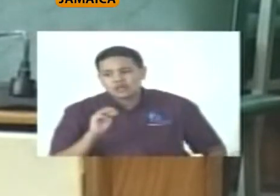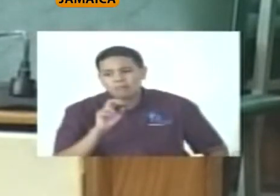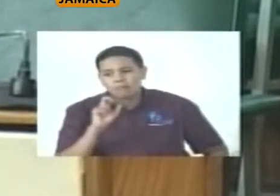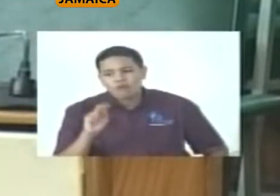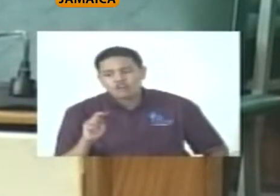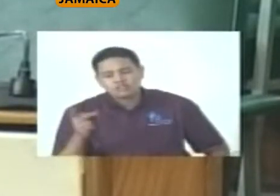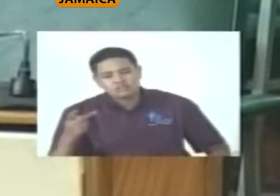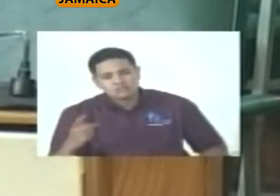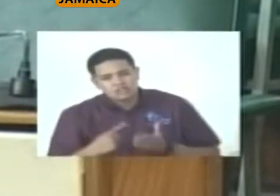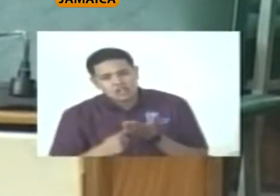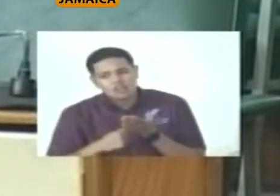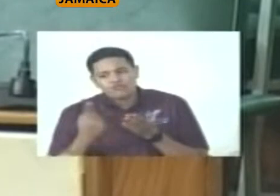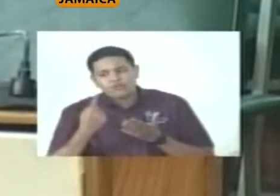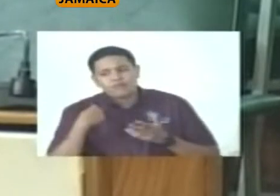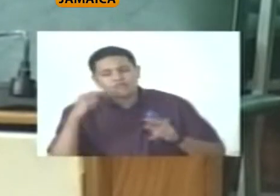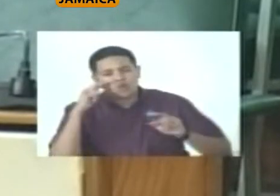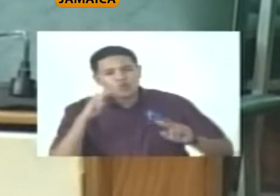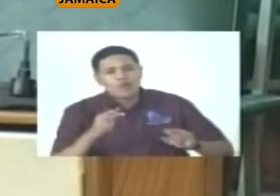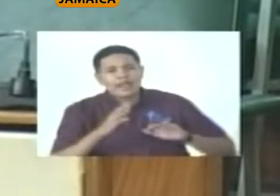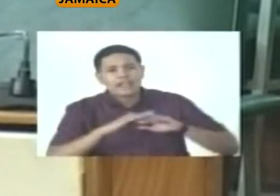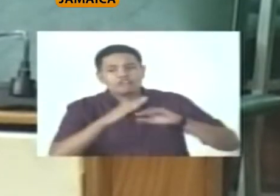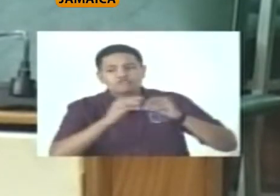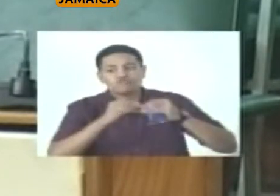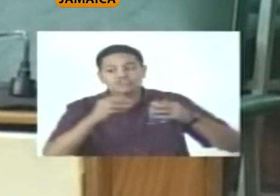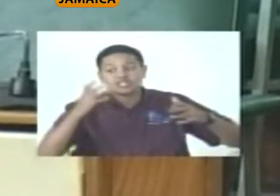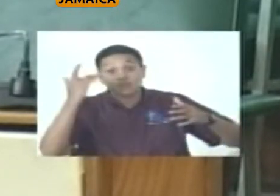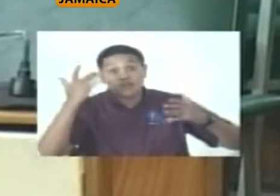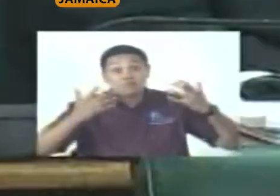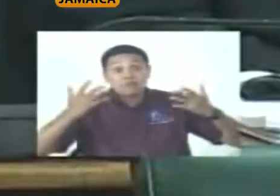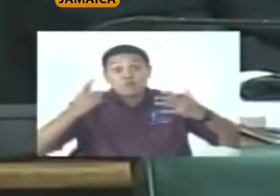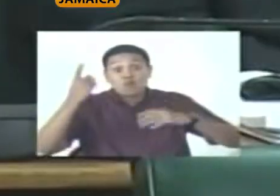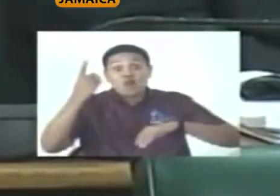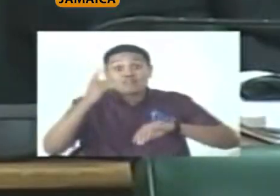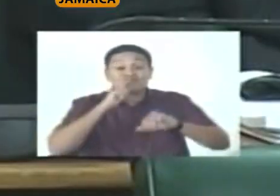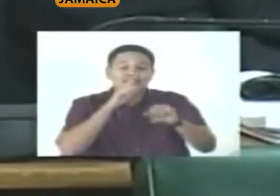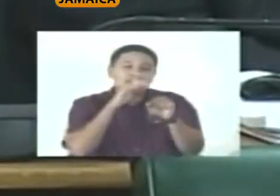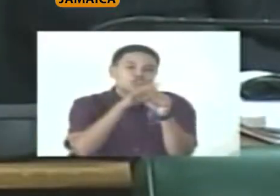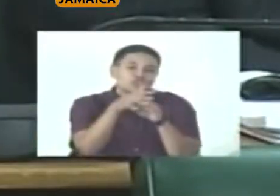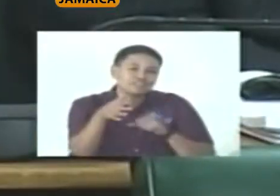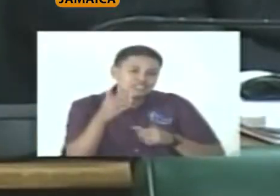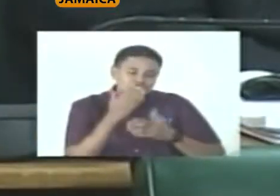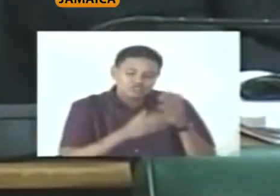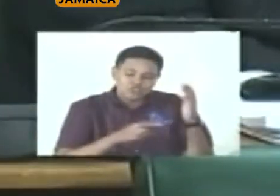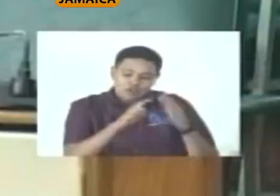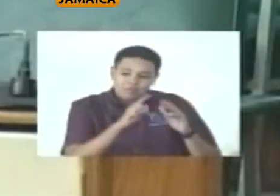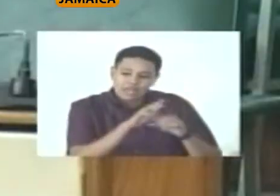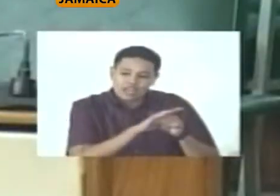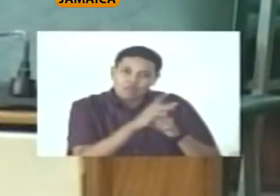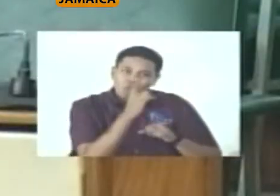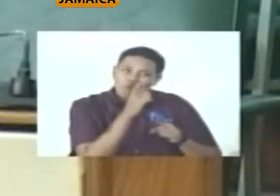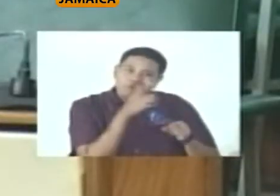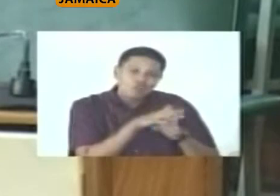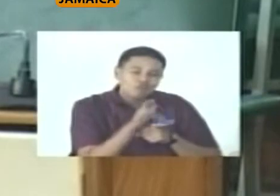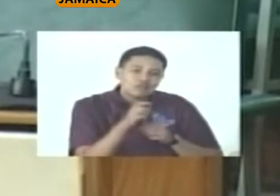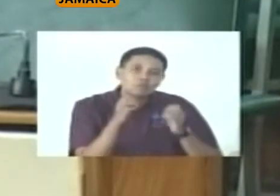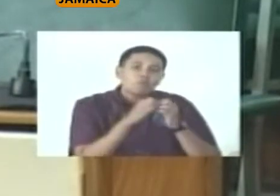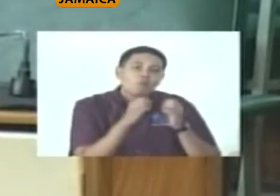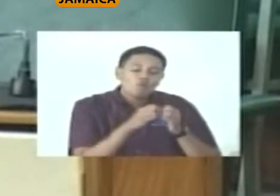at significantly increasing, because maybe one is insufficient in some areas, and maybe we'd have